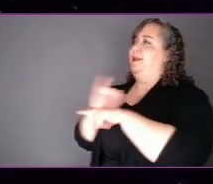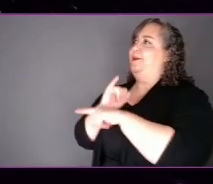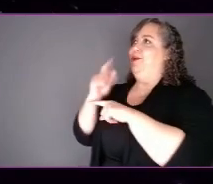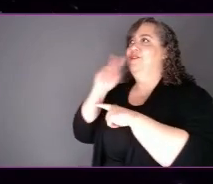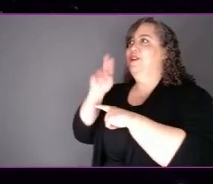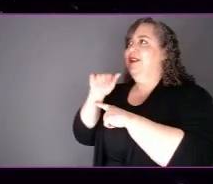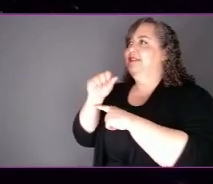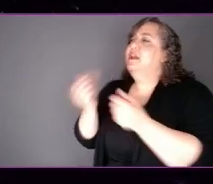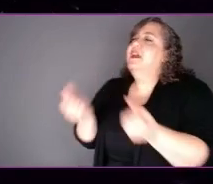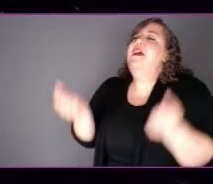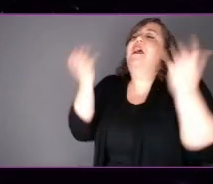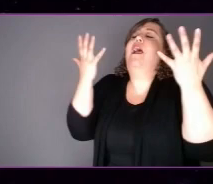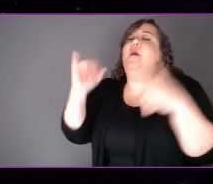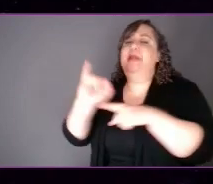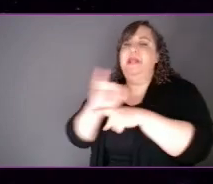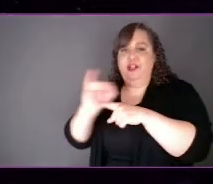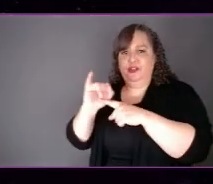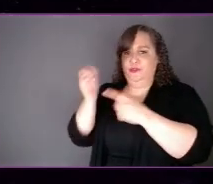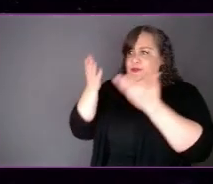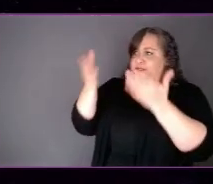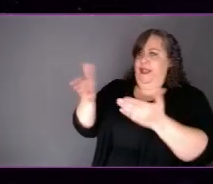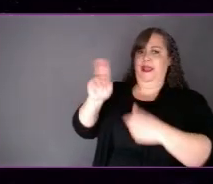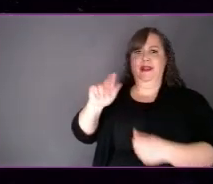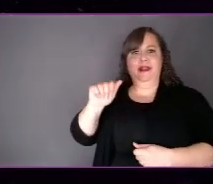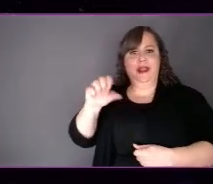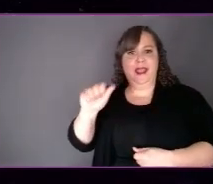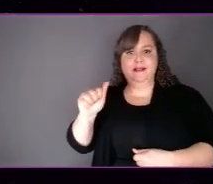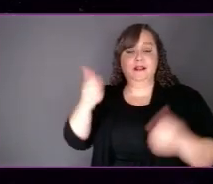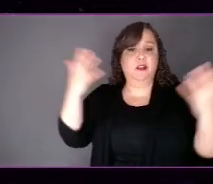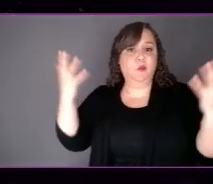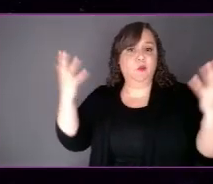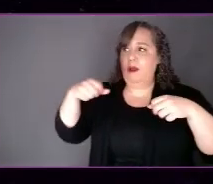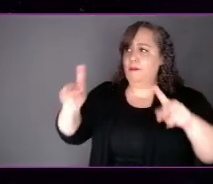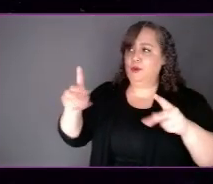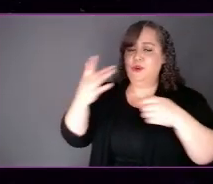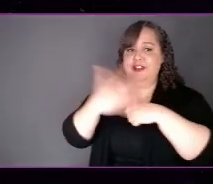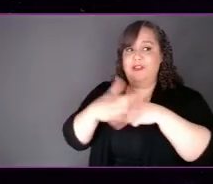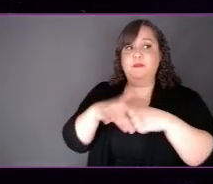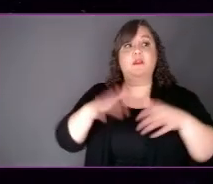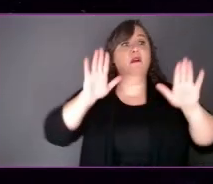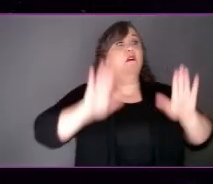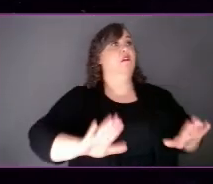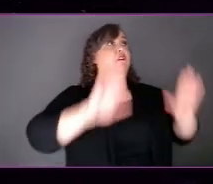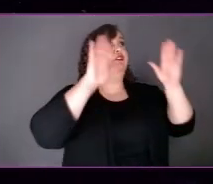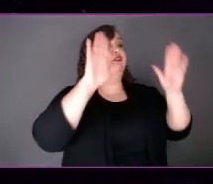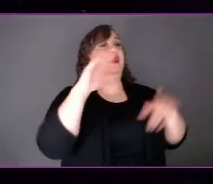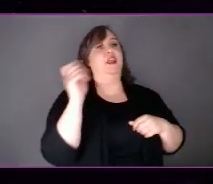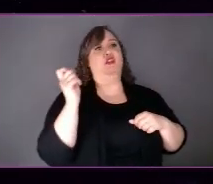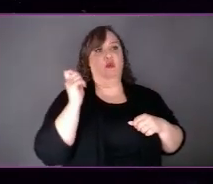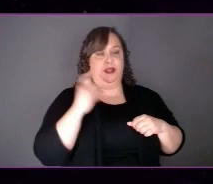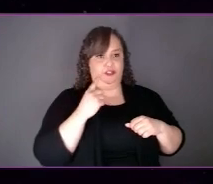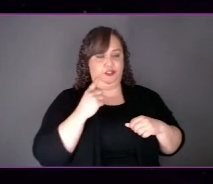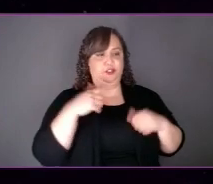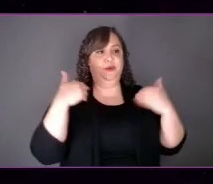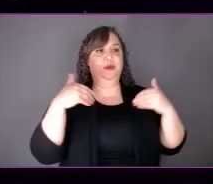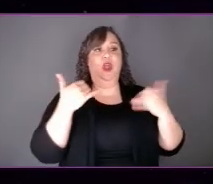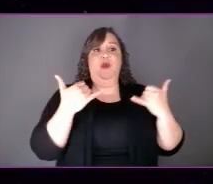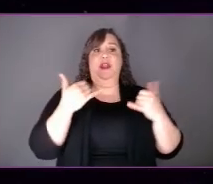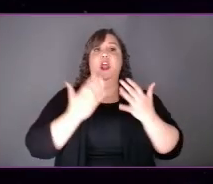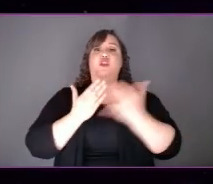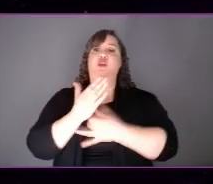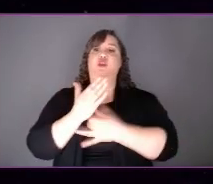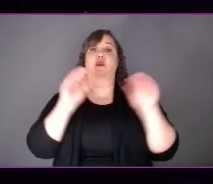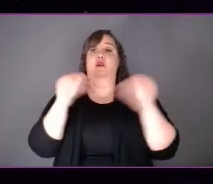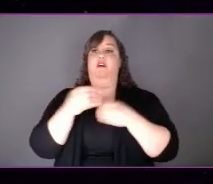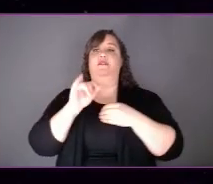of opportunities are available? Yeah, that's a great question. So right now through the Office of STEM Engagement, we have